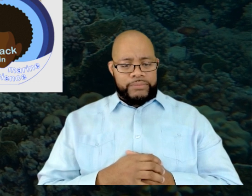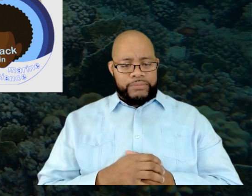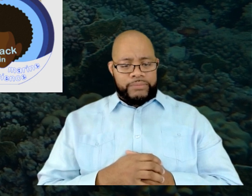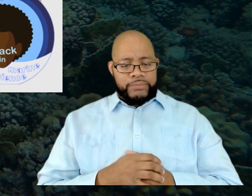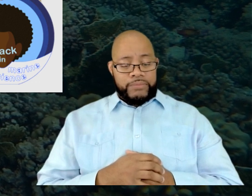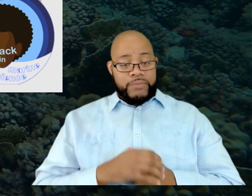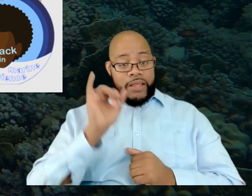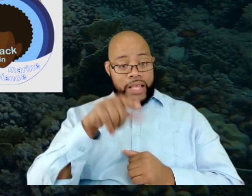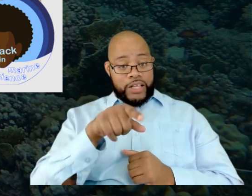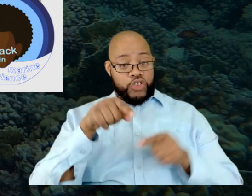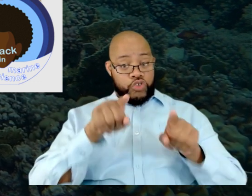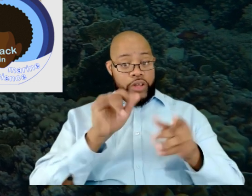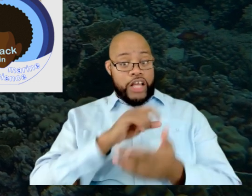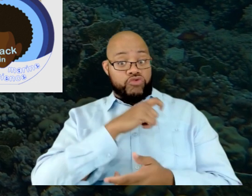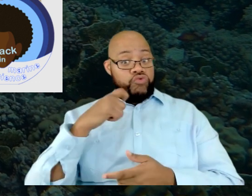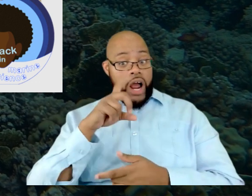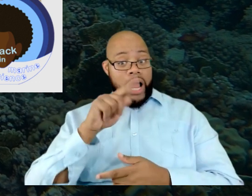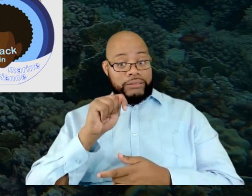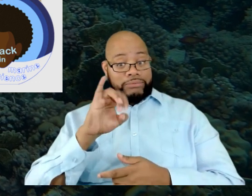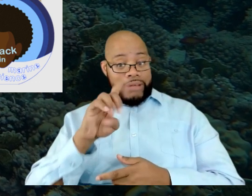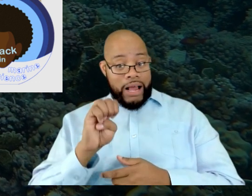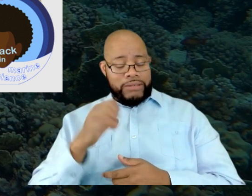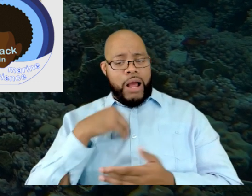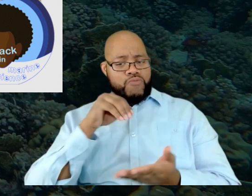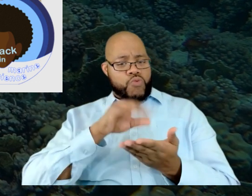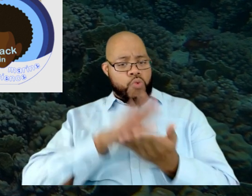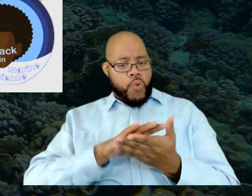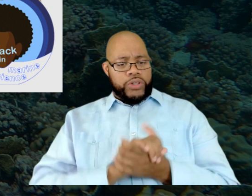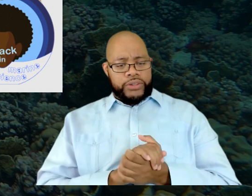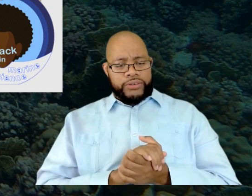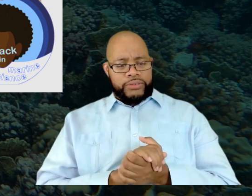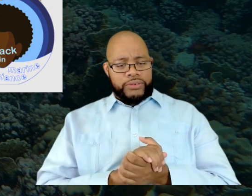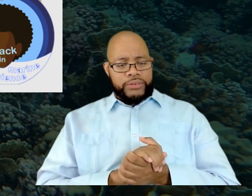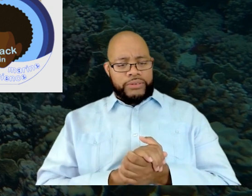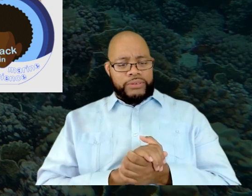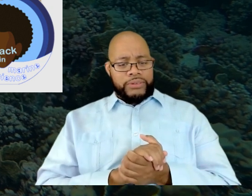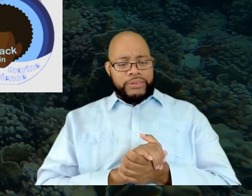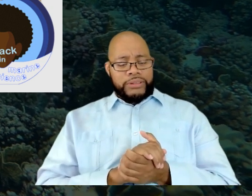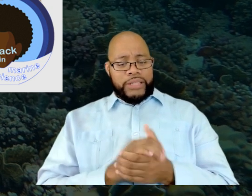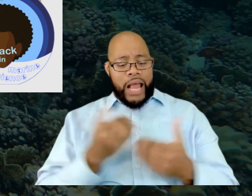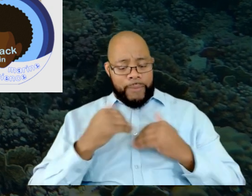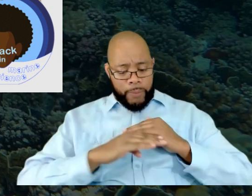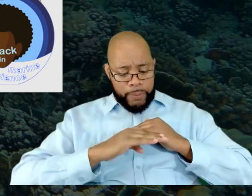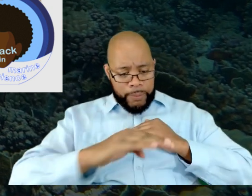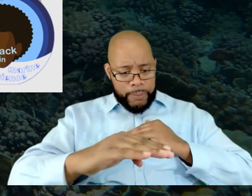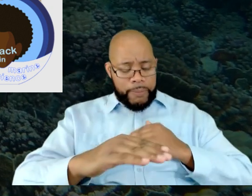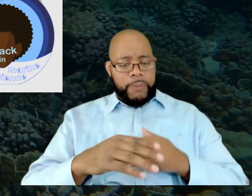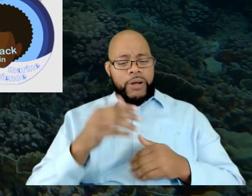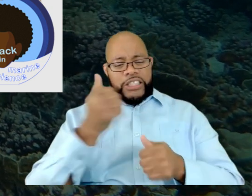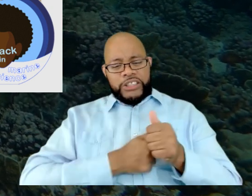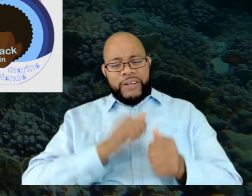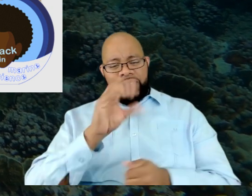Here, during that dry tide, I am recording benthic component under each